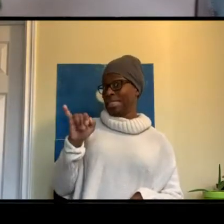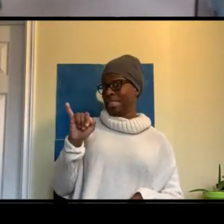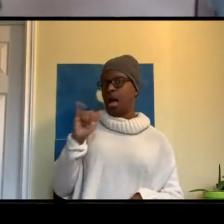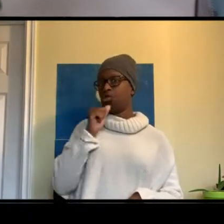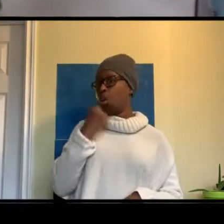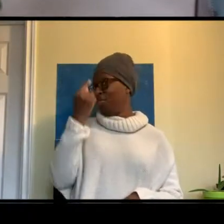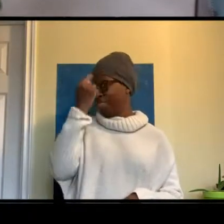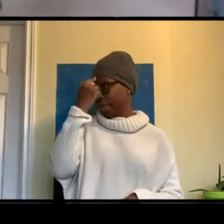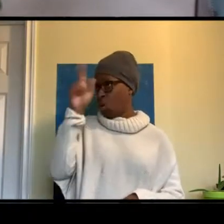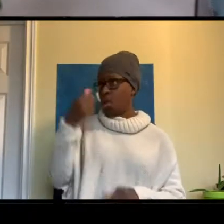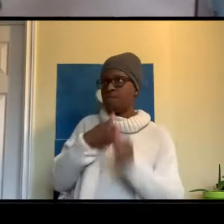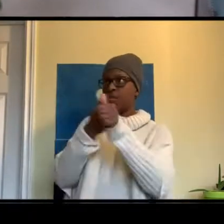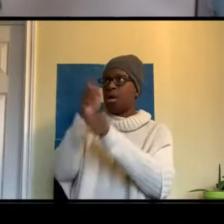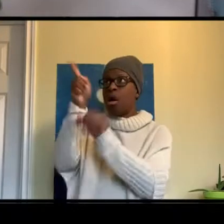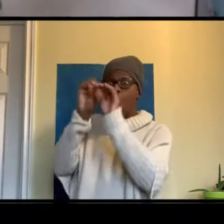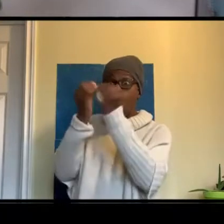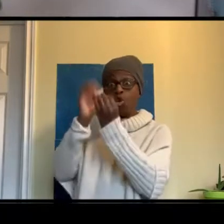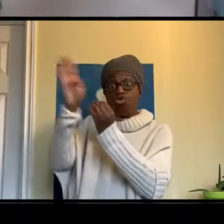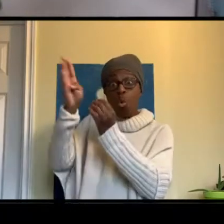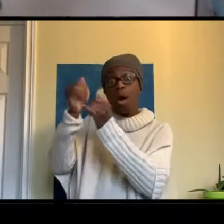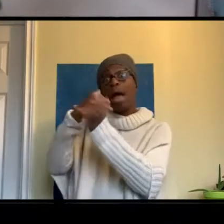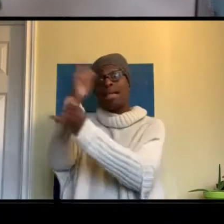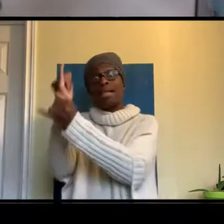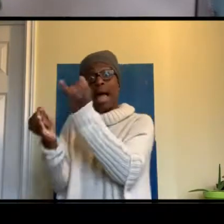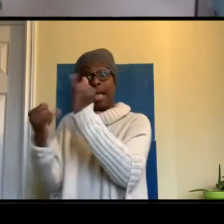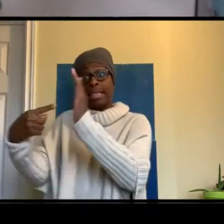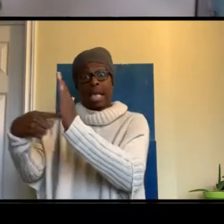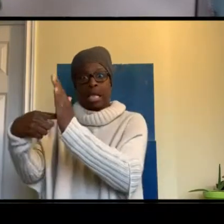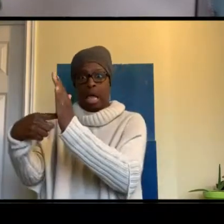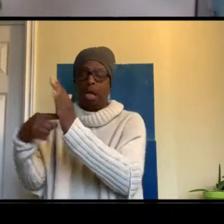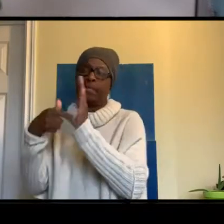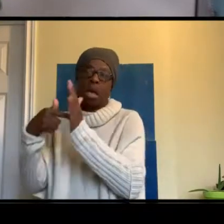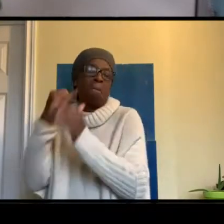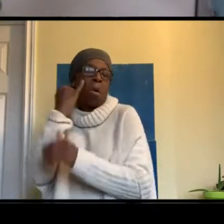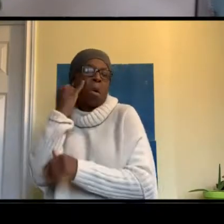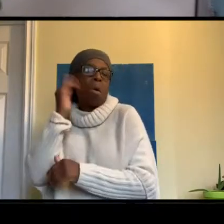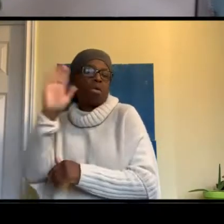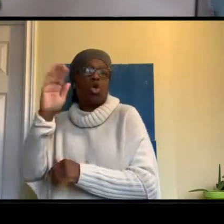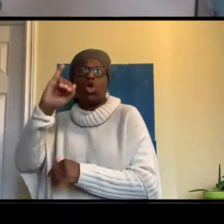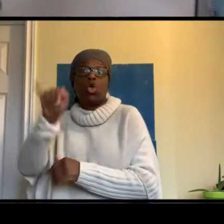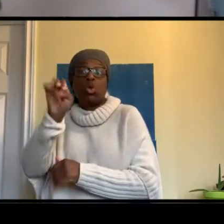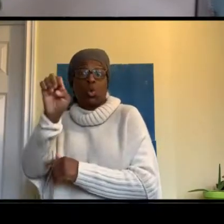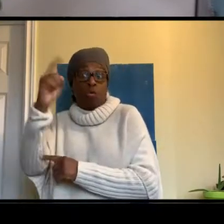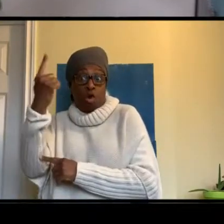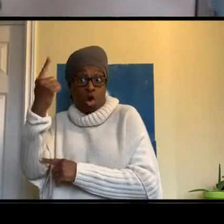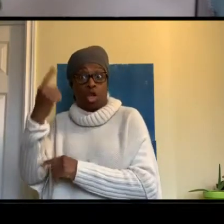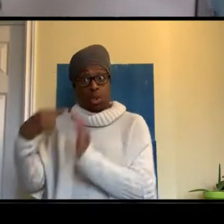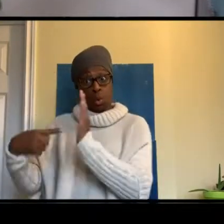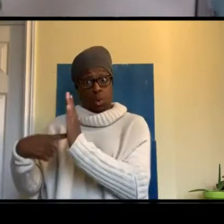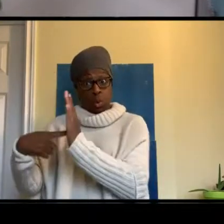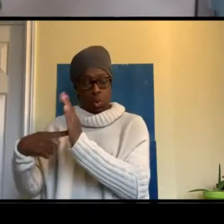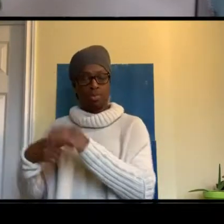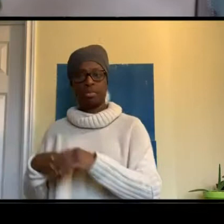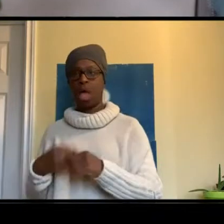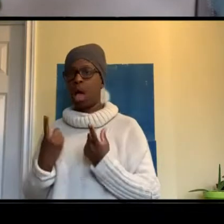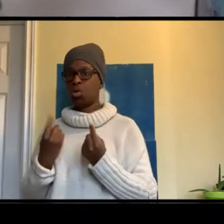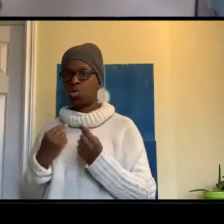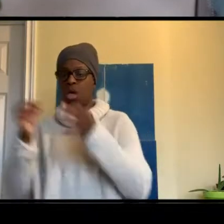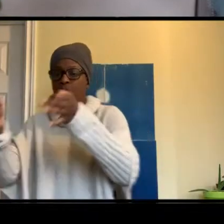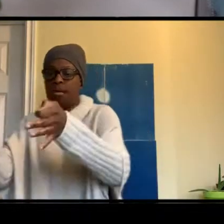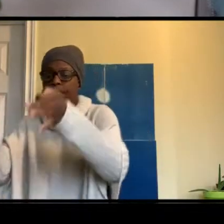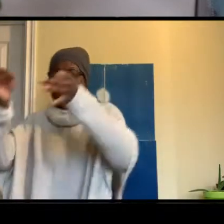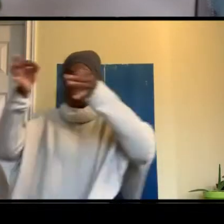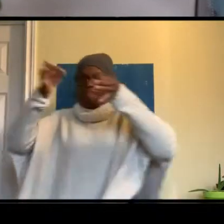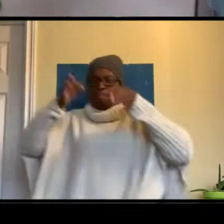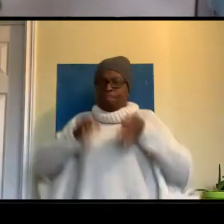is due on June 1st or whatever. Right. I take my 1 to 2 month timeline, however much I'm going to allow myself, and I try to break